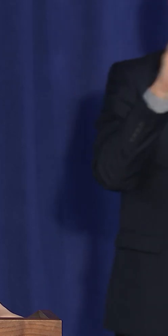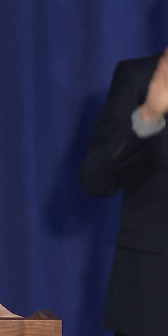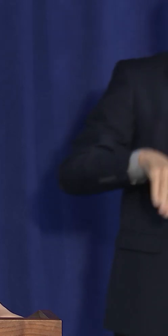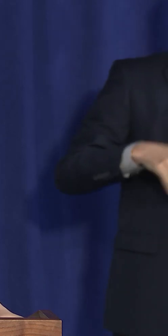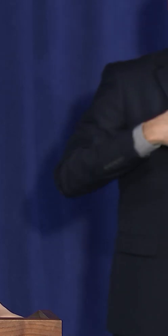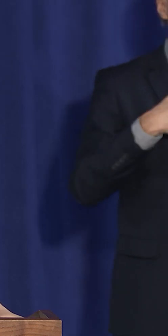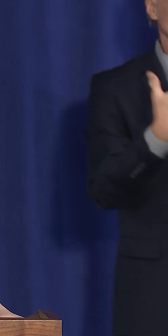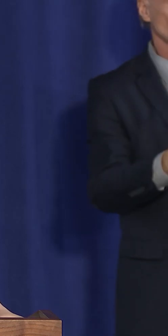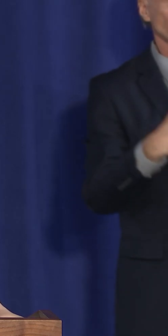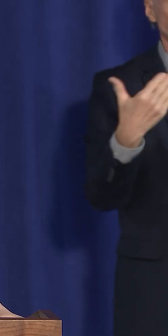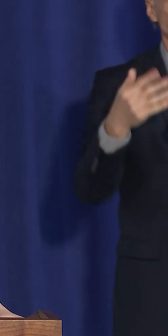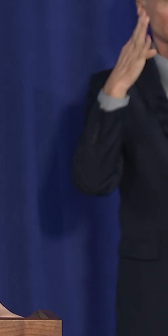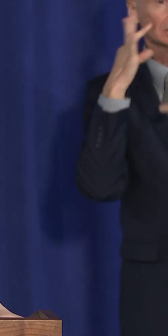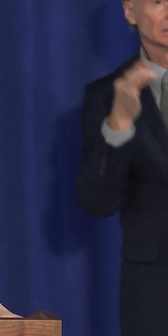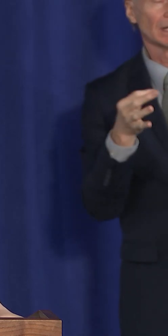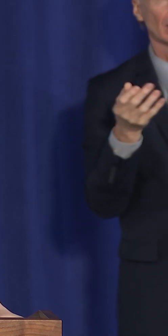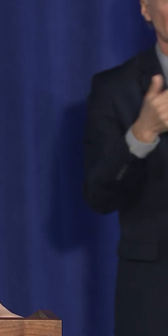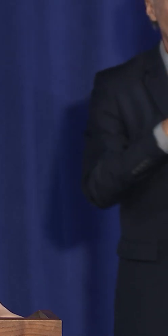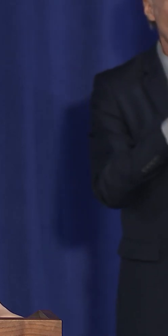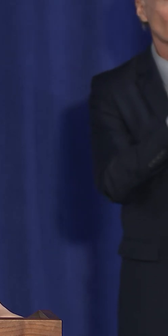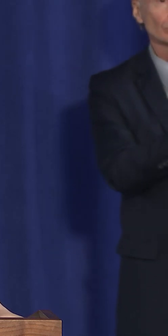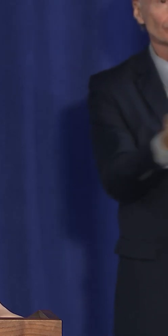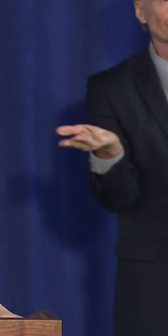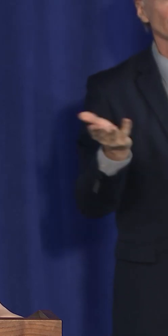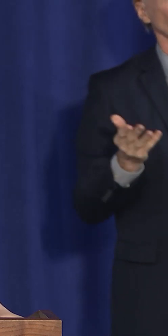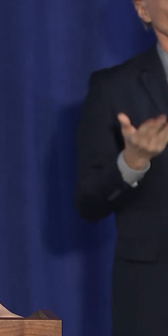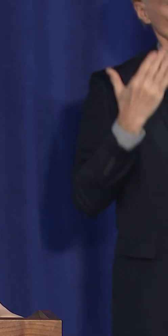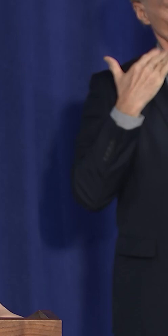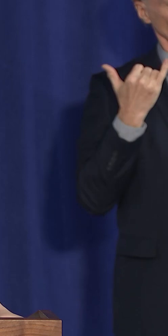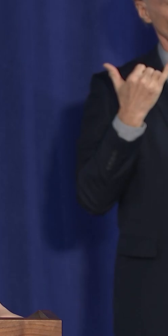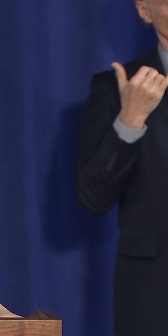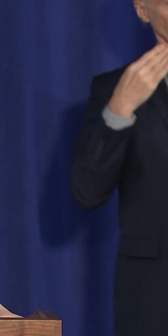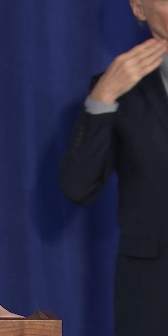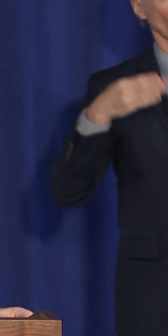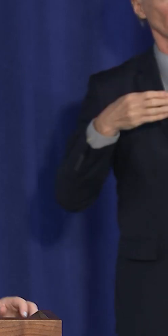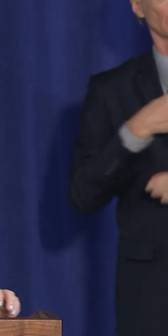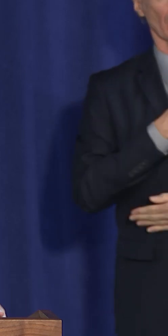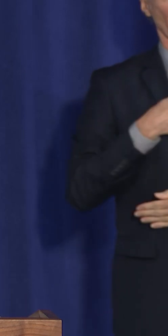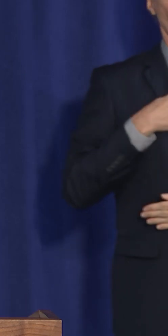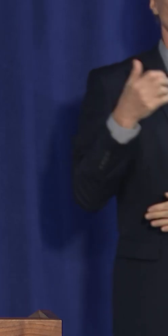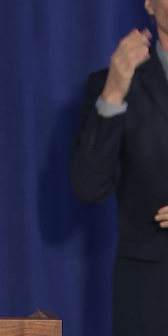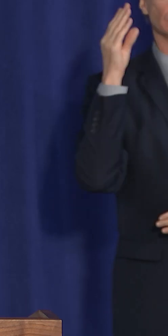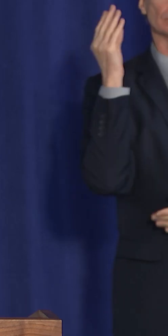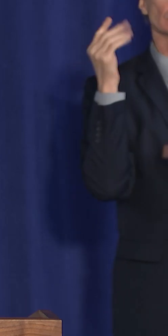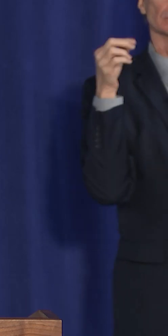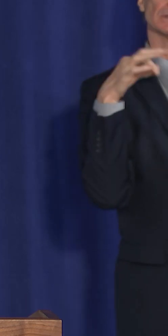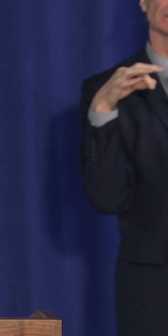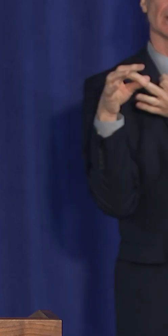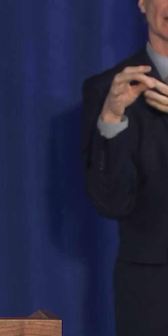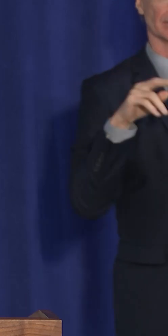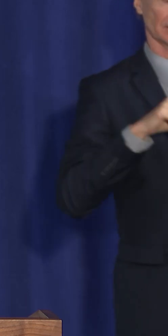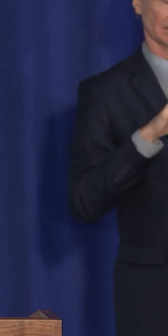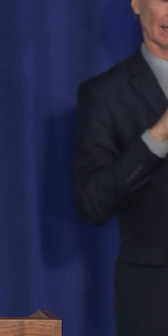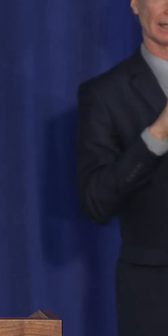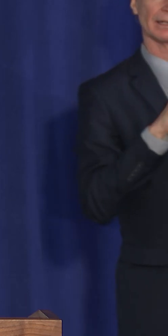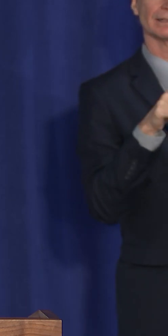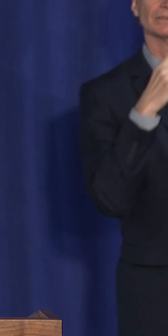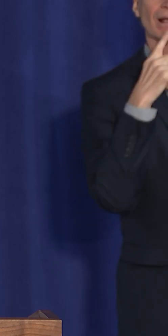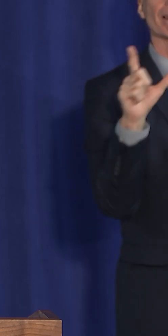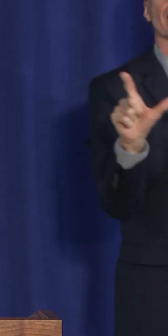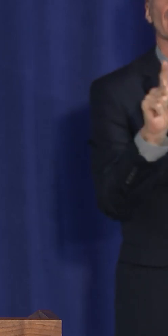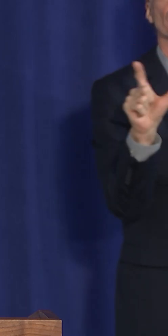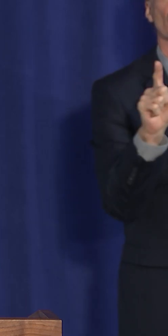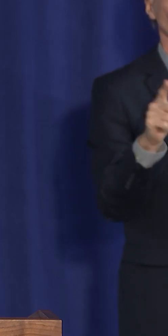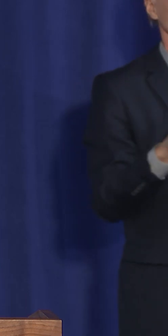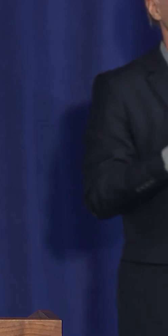systematic process that the city is describing. Why such a focus on the aldermanic offices instead of the secondary part, which you talked about, libraries,